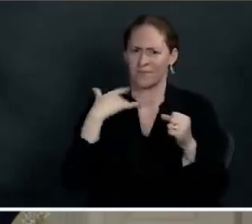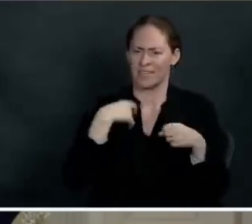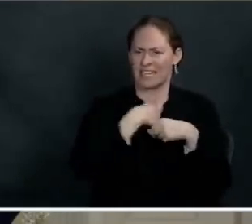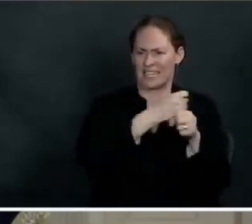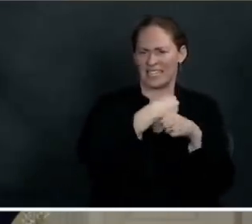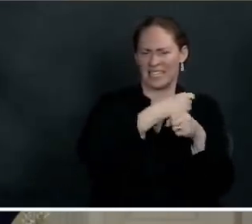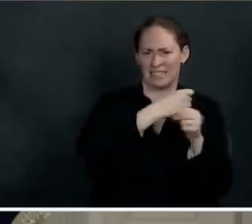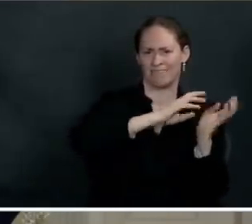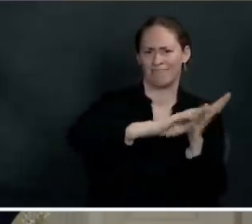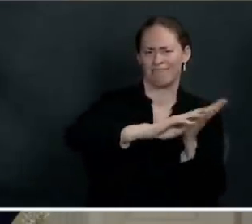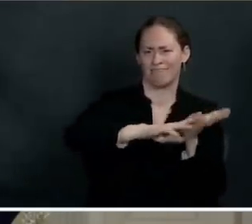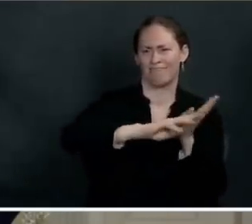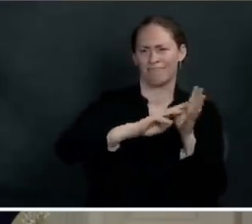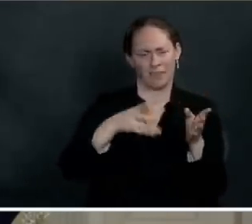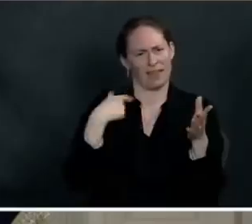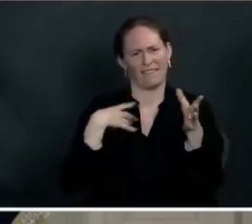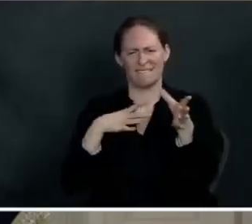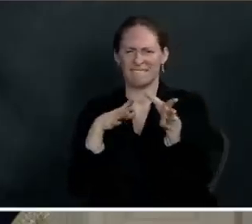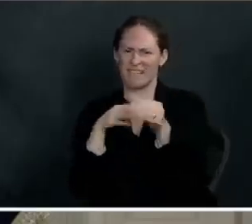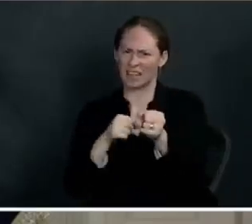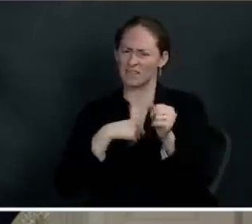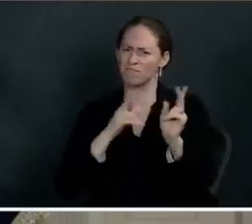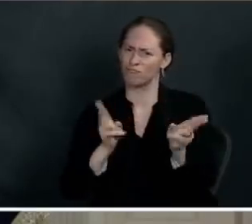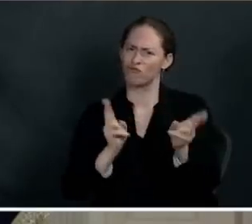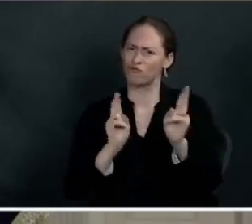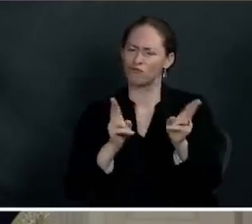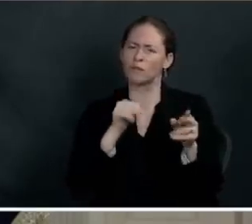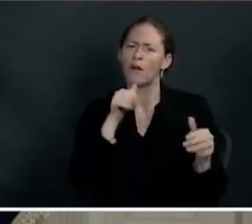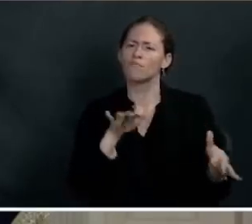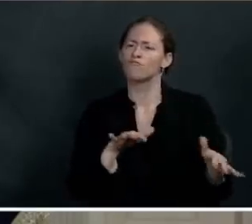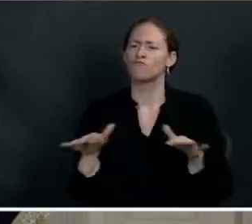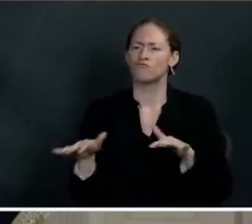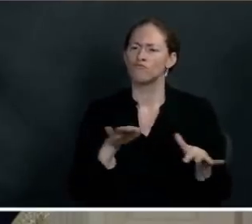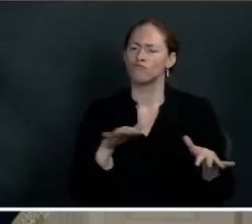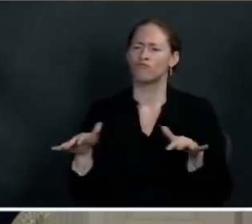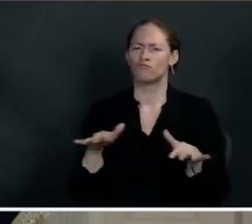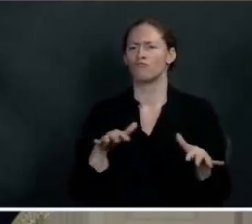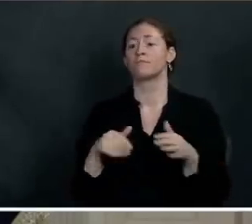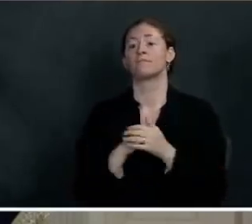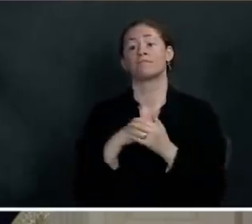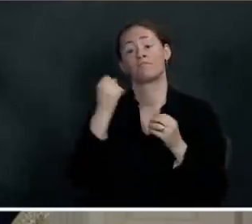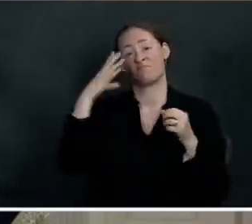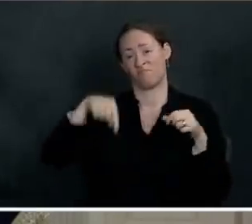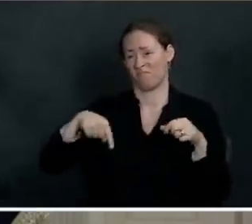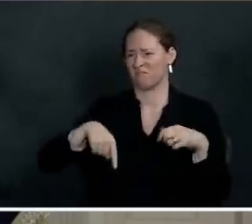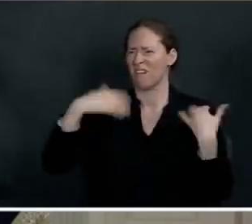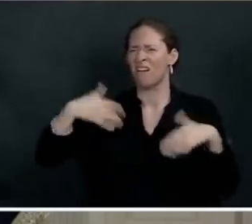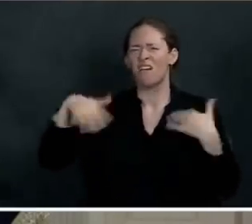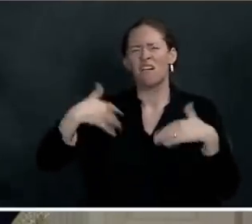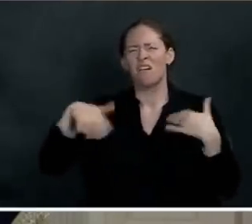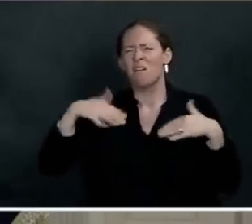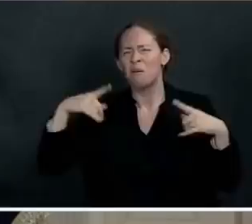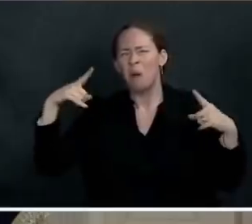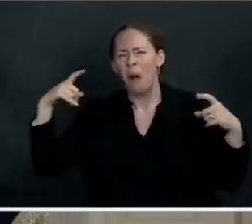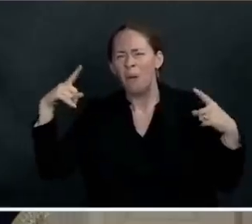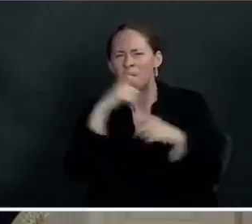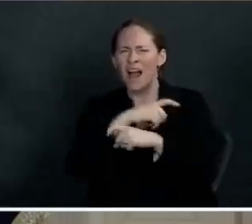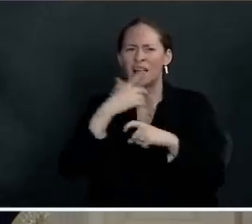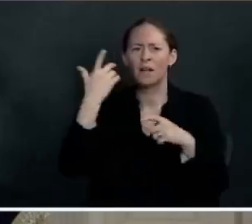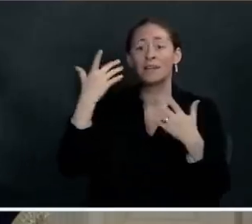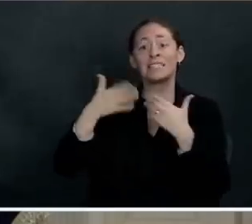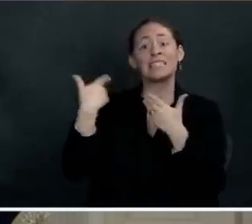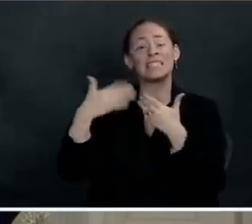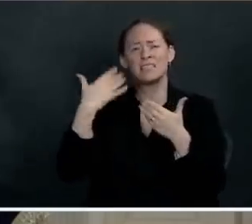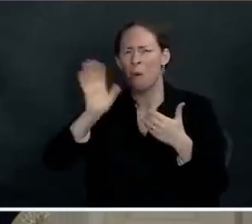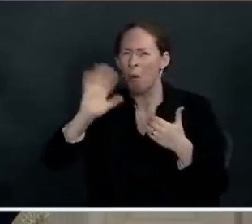can. This will be one of the most difficult operational challenges we've ever undertaken as a nation. I've said